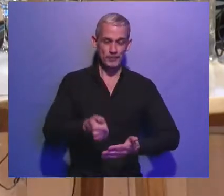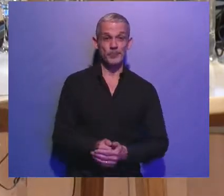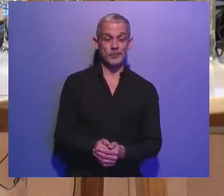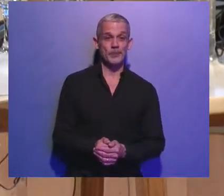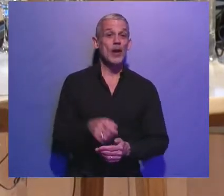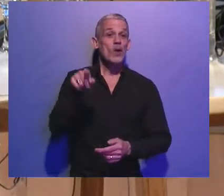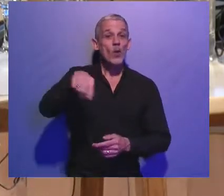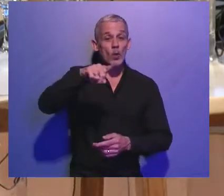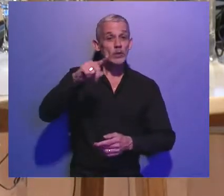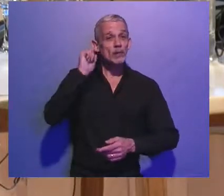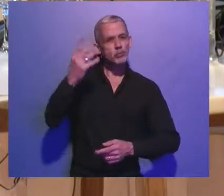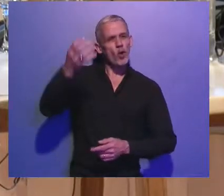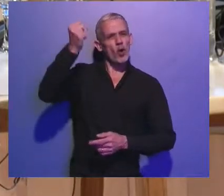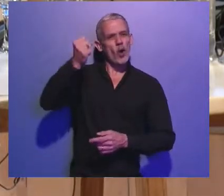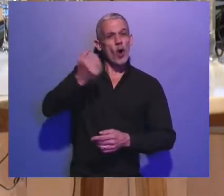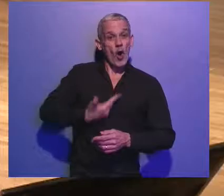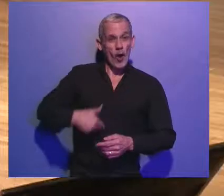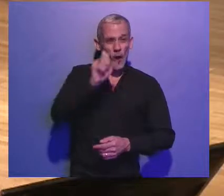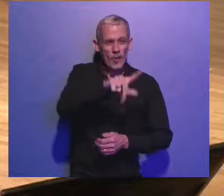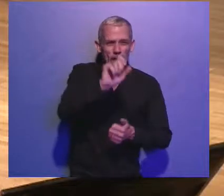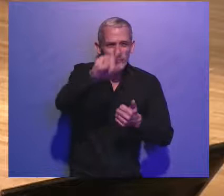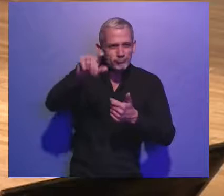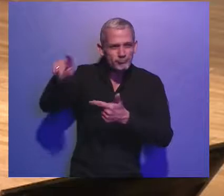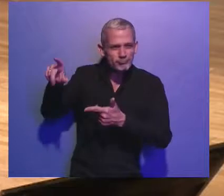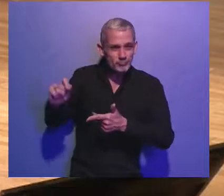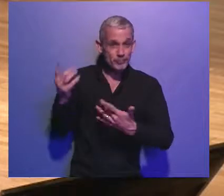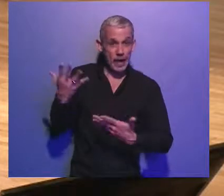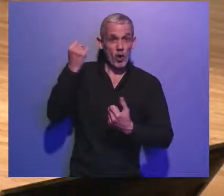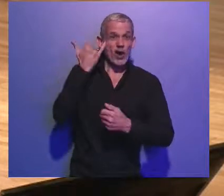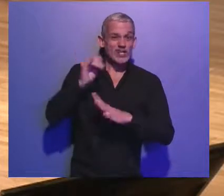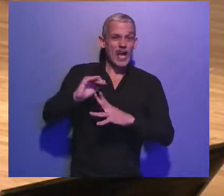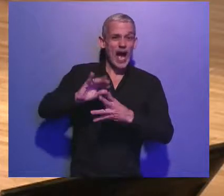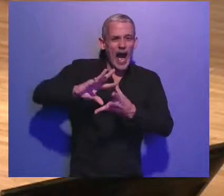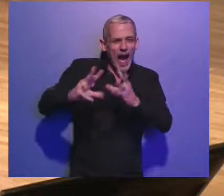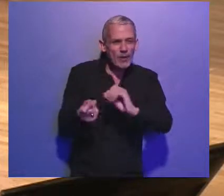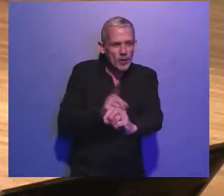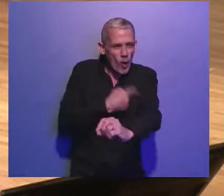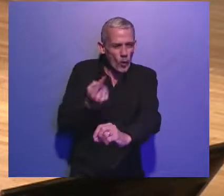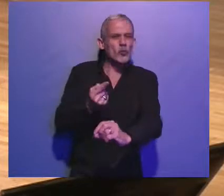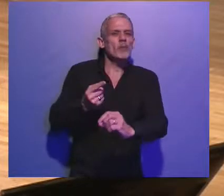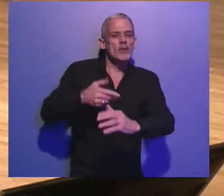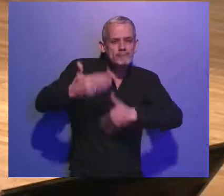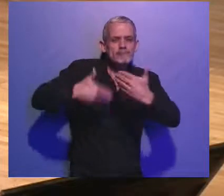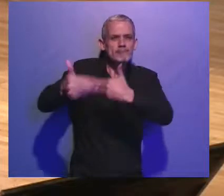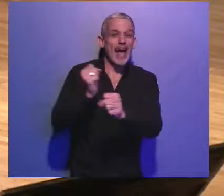Han logrado Have local governments succeeded in